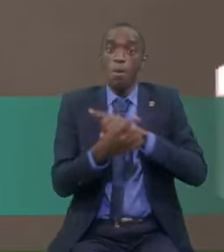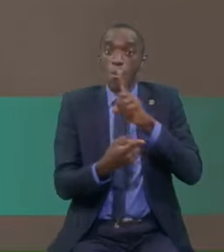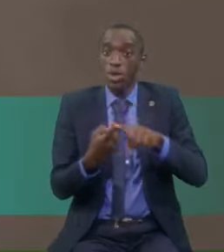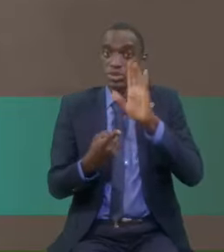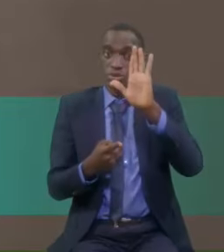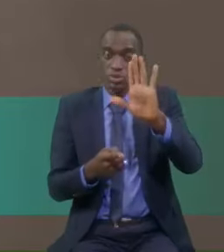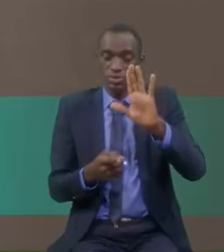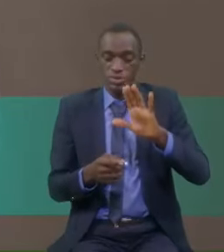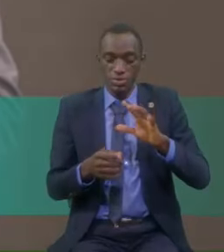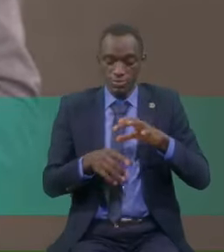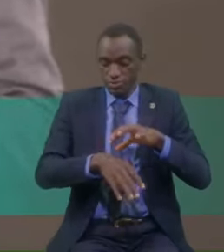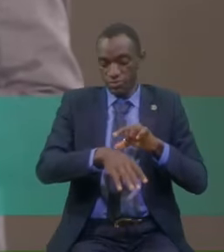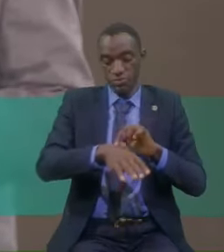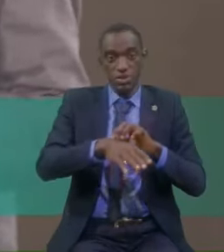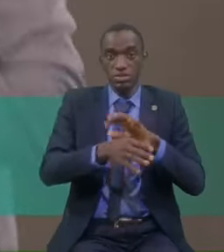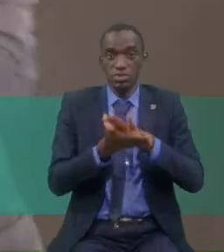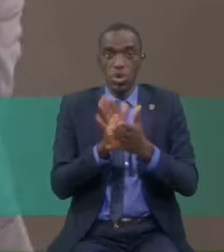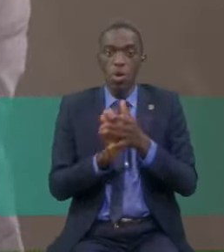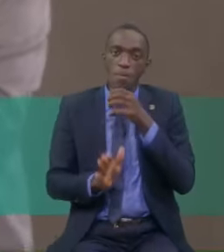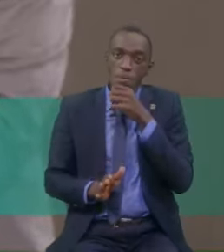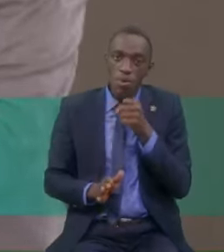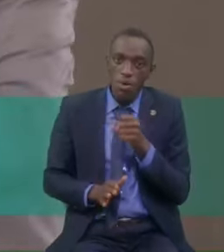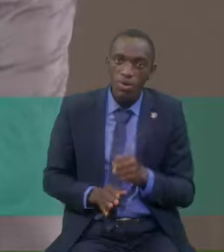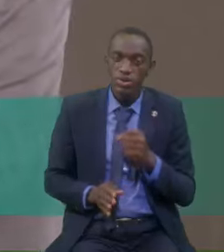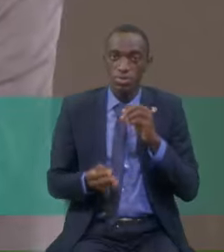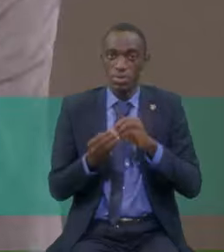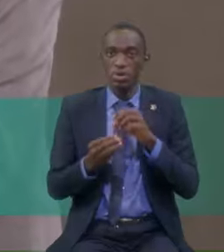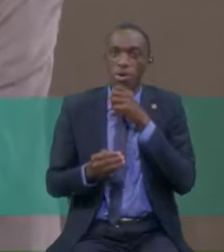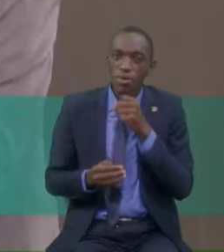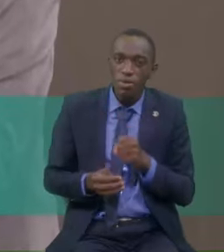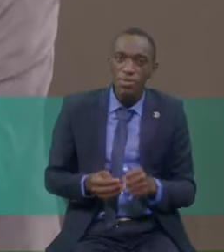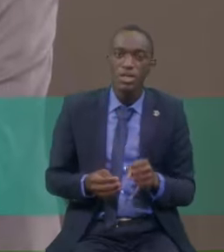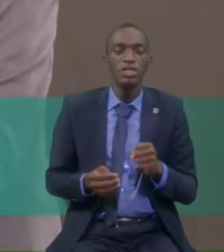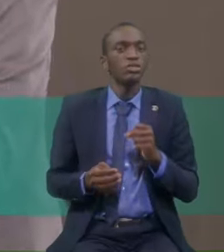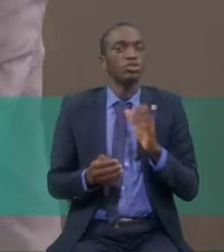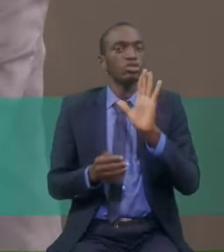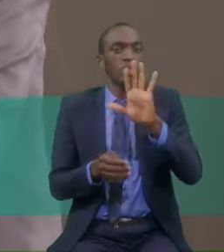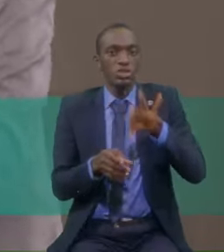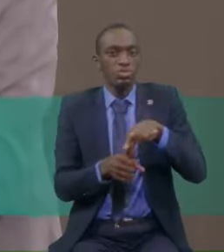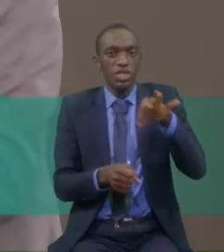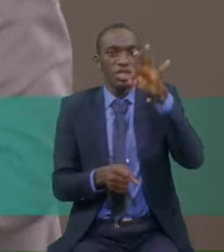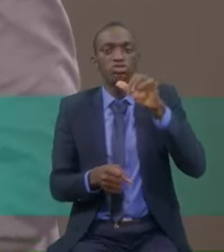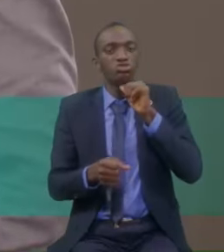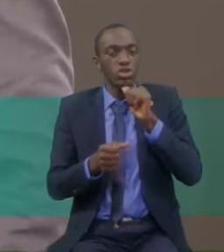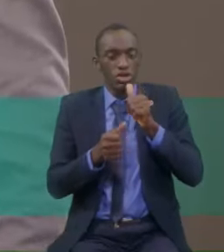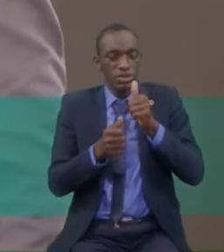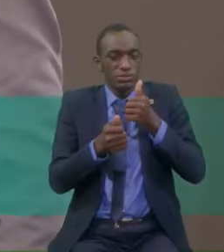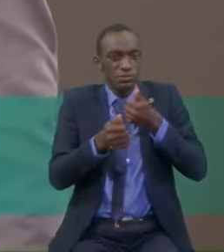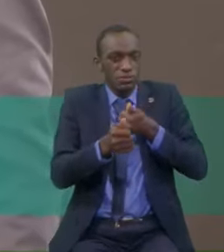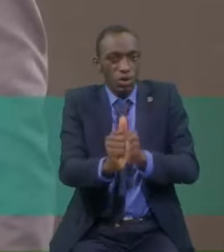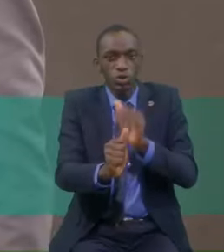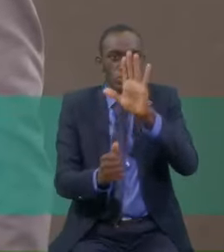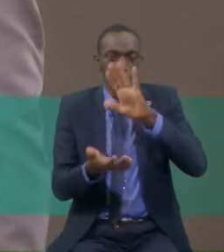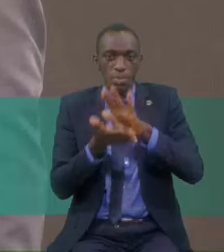and older, your spirit doesn't follow your body. That as your body is